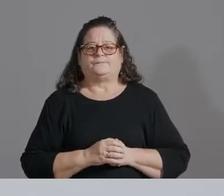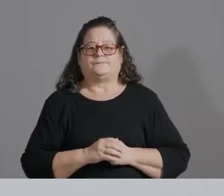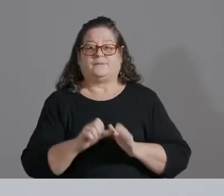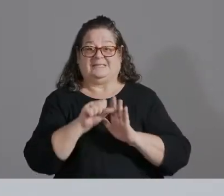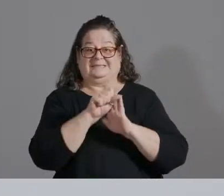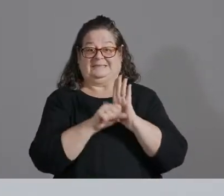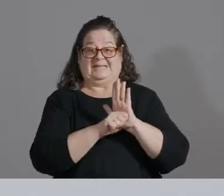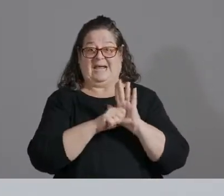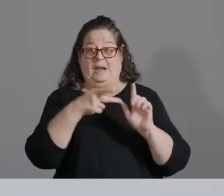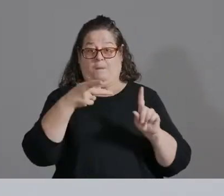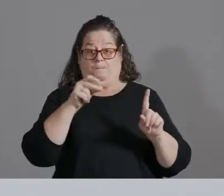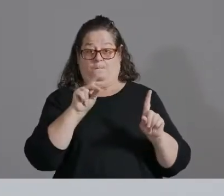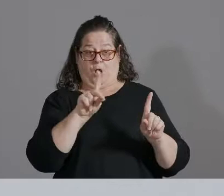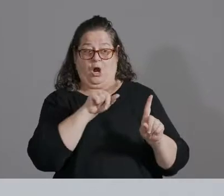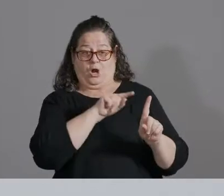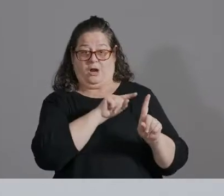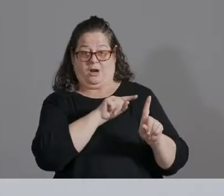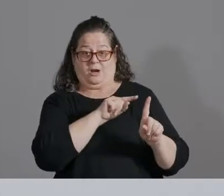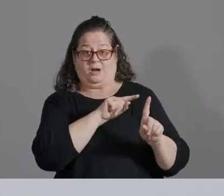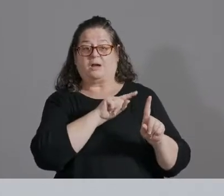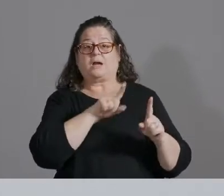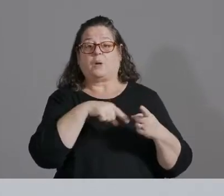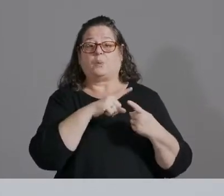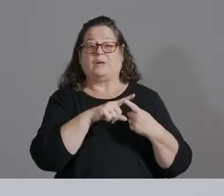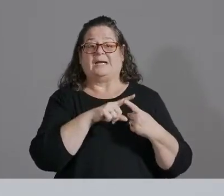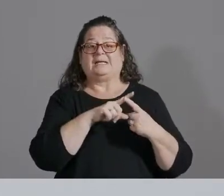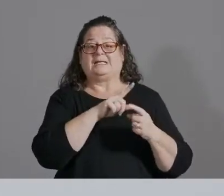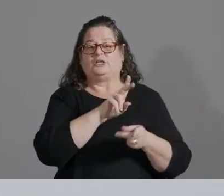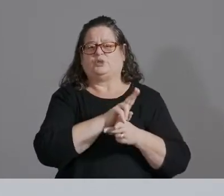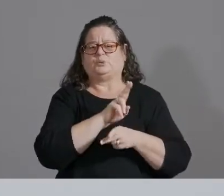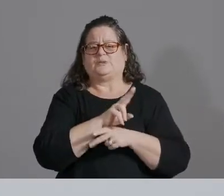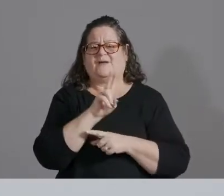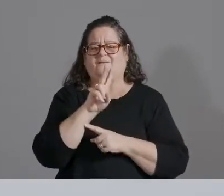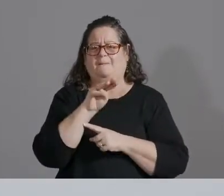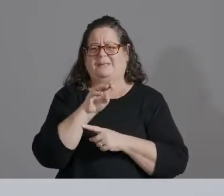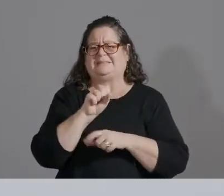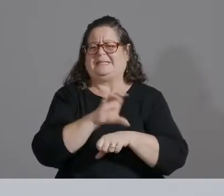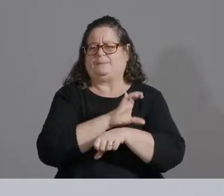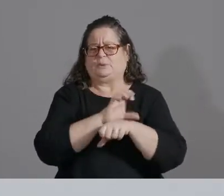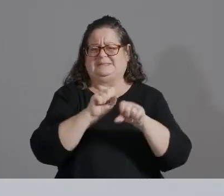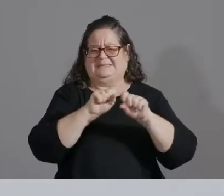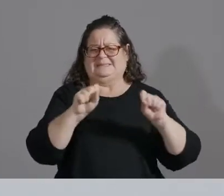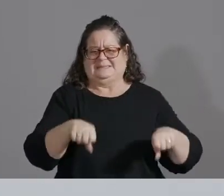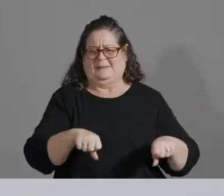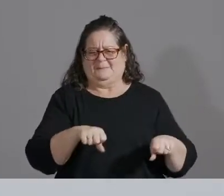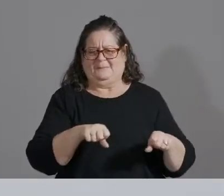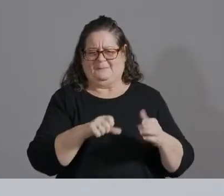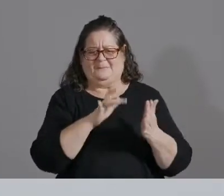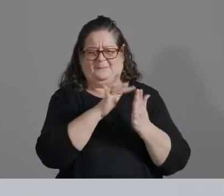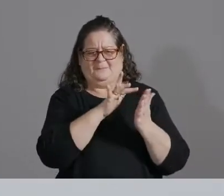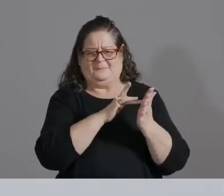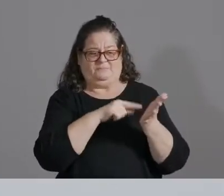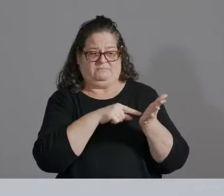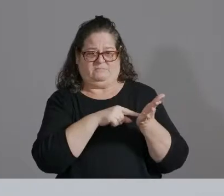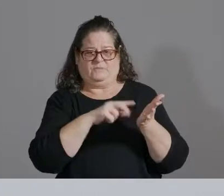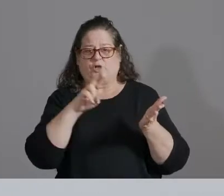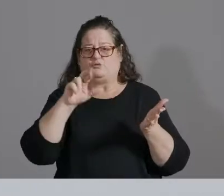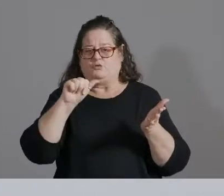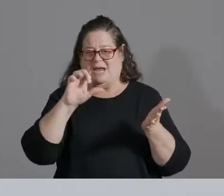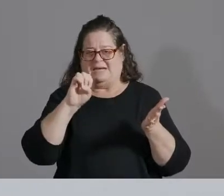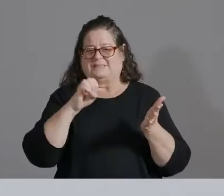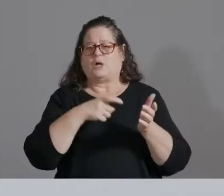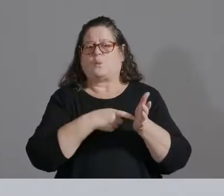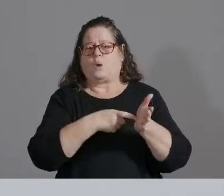VMS, it's a required field. And so these are people who are going on, registering it, and filling it out. There's an